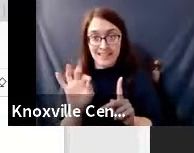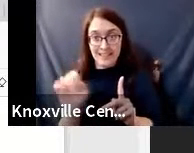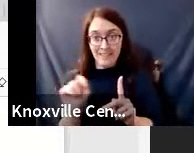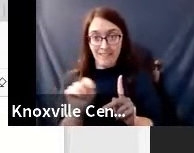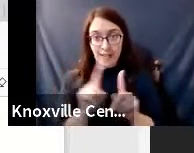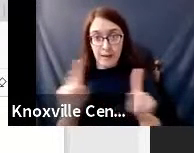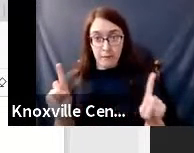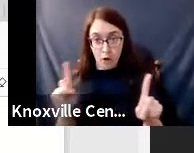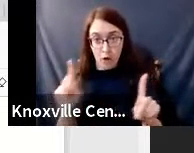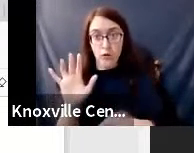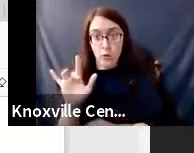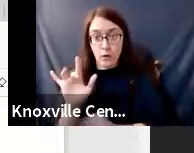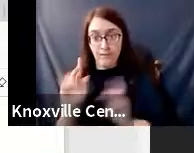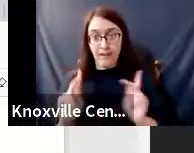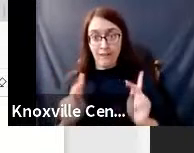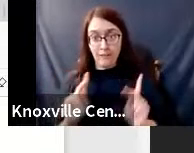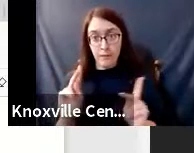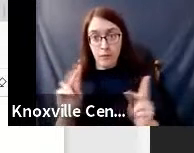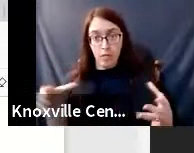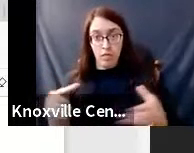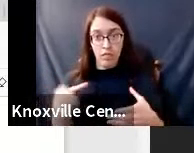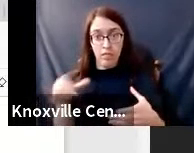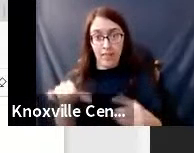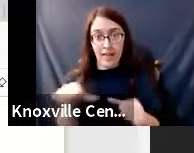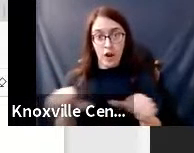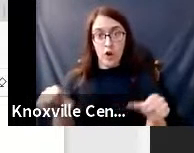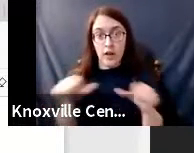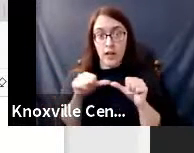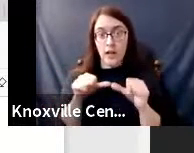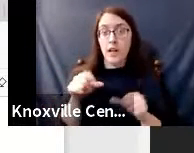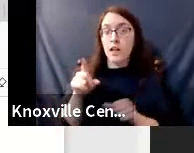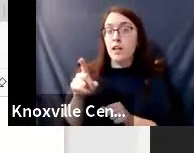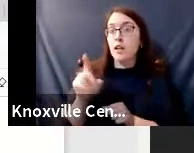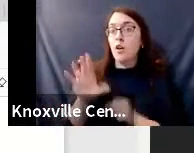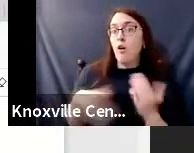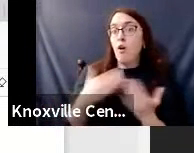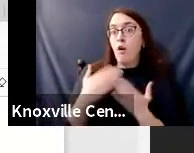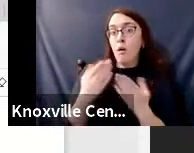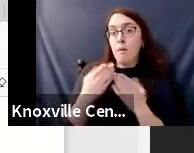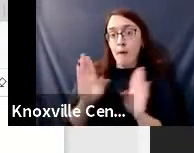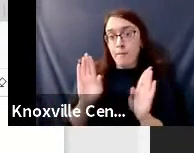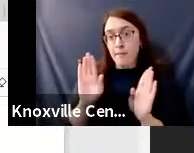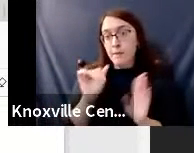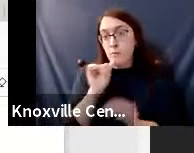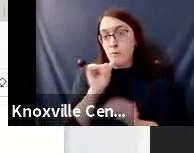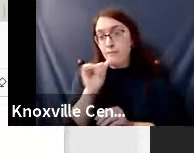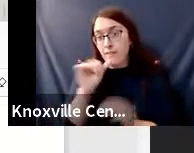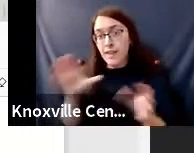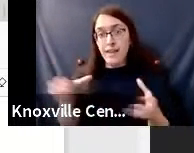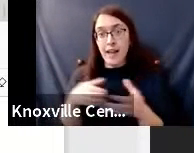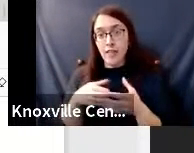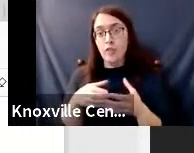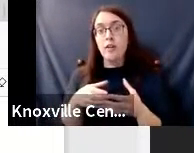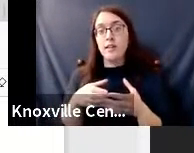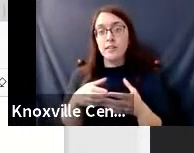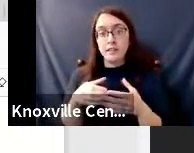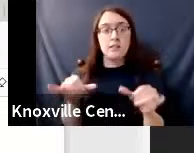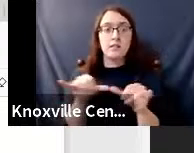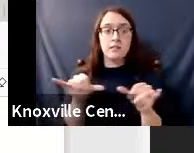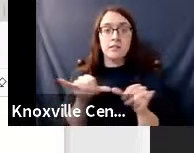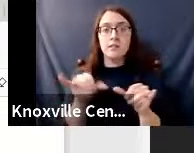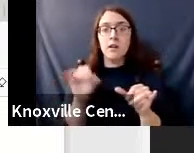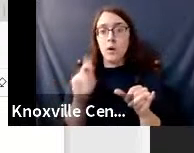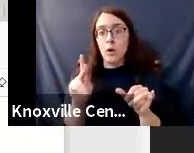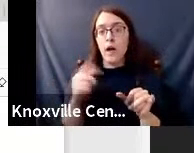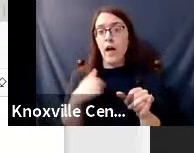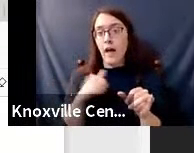before. Right. It says that all public or private gatherings of more than 8, or if that square foot. Yes, I see. I